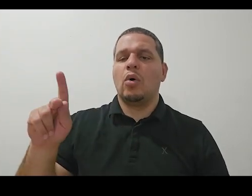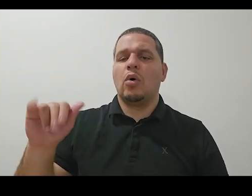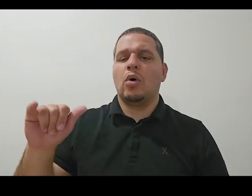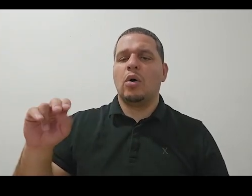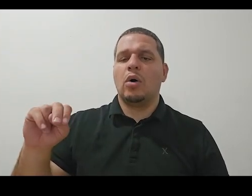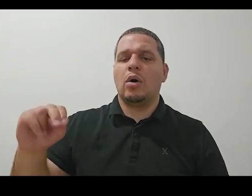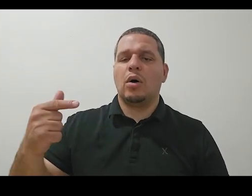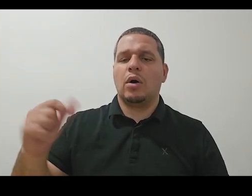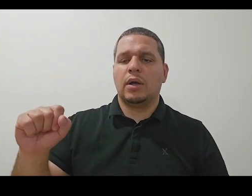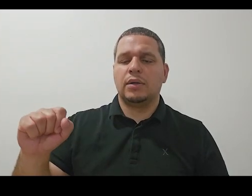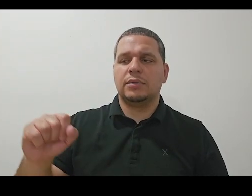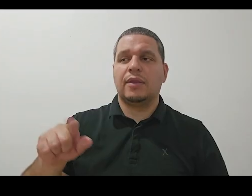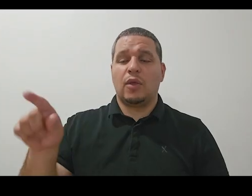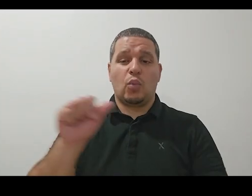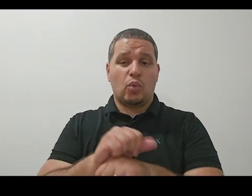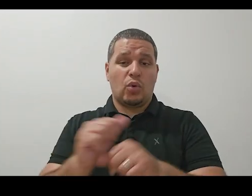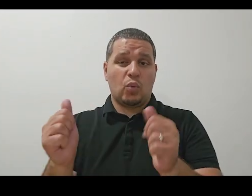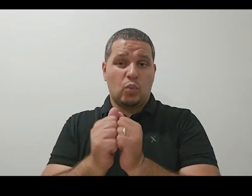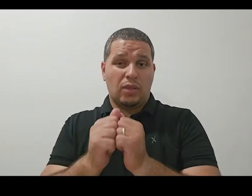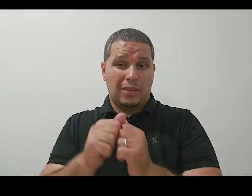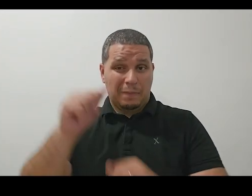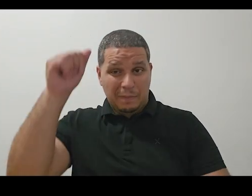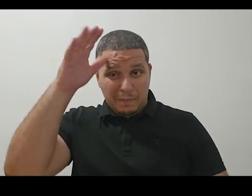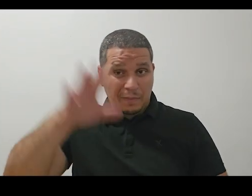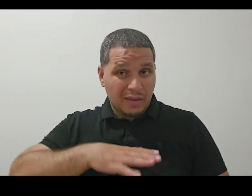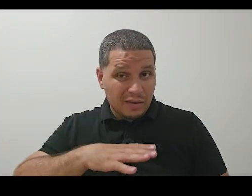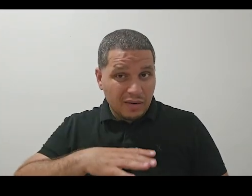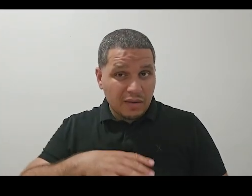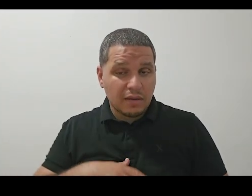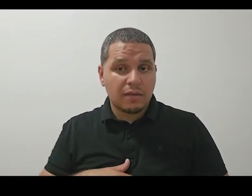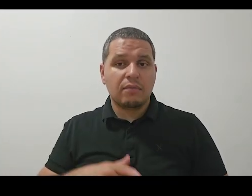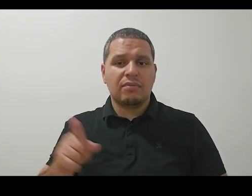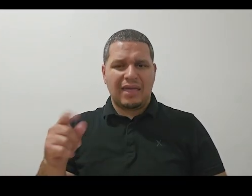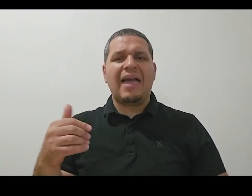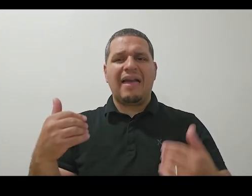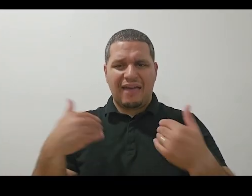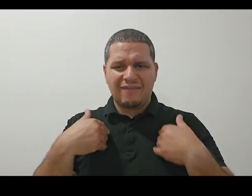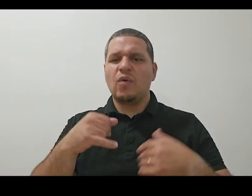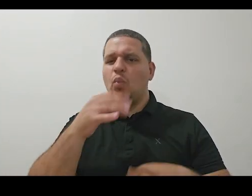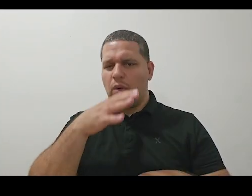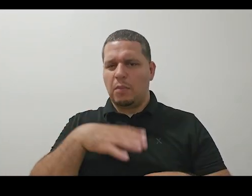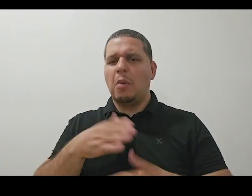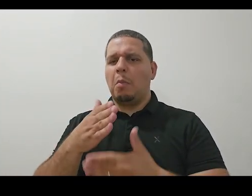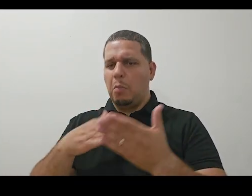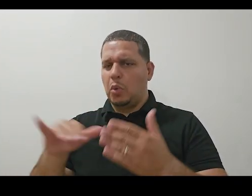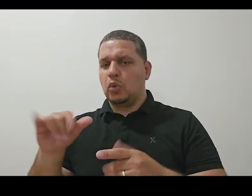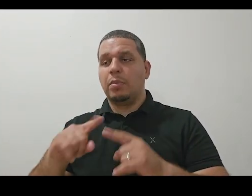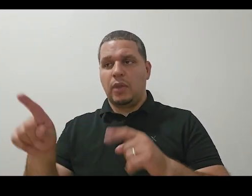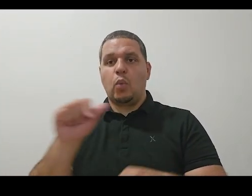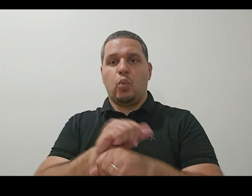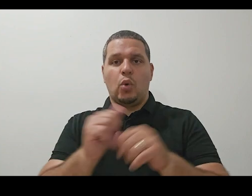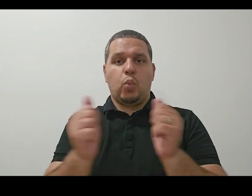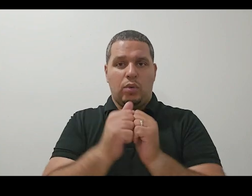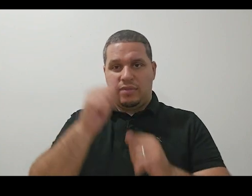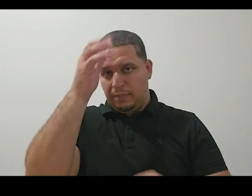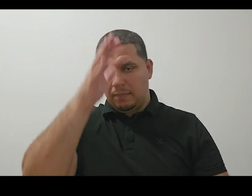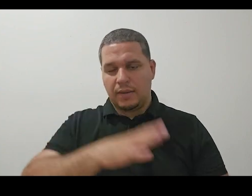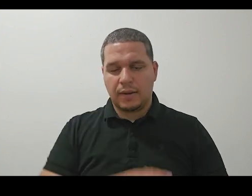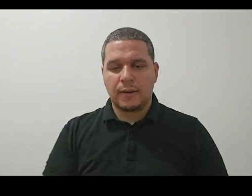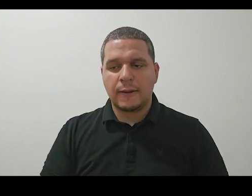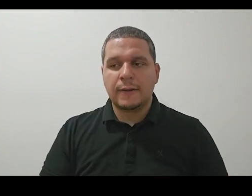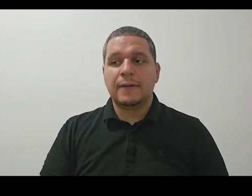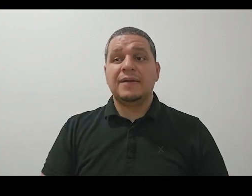Kings, and they work with men. They have a woman's component, but they work with